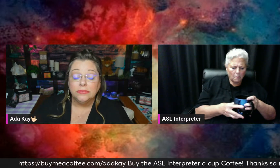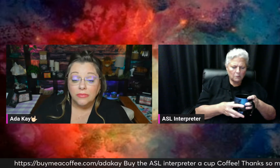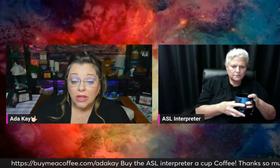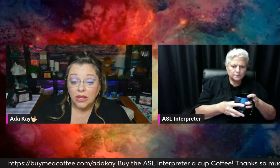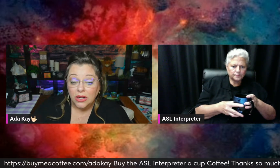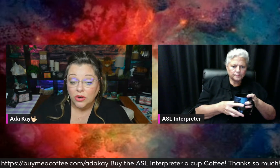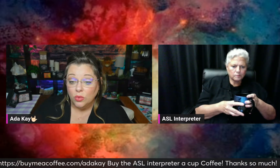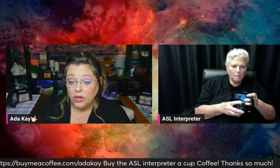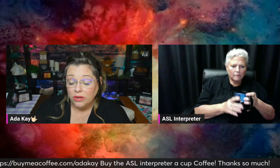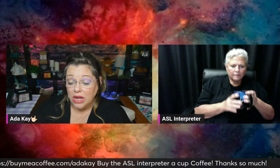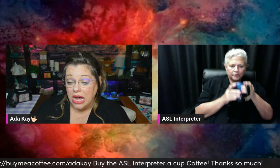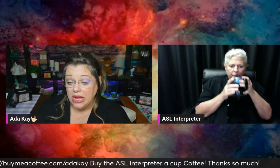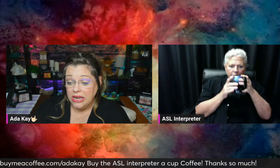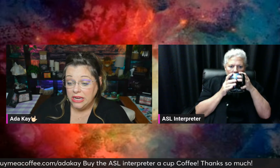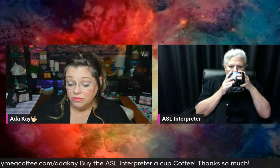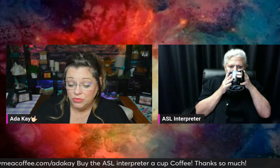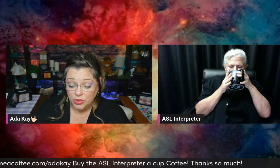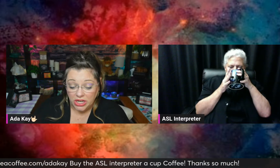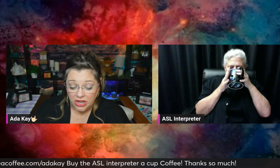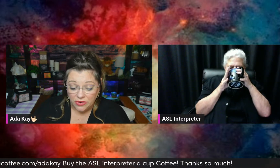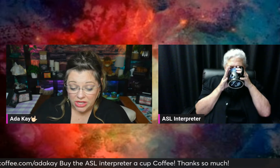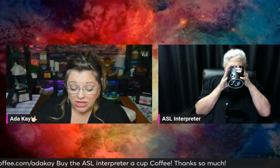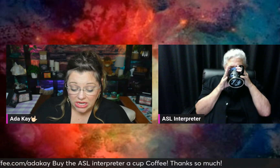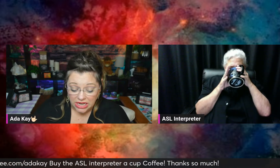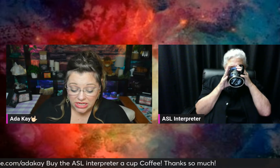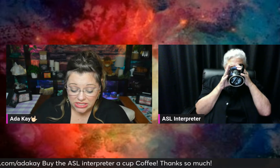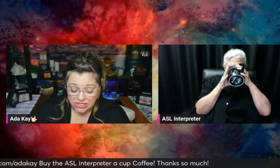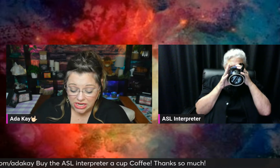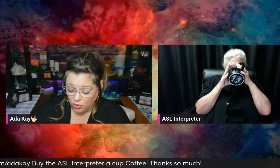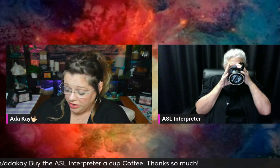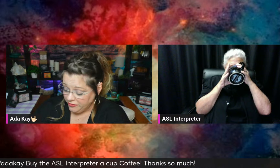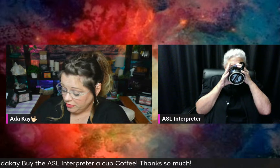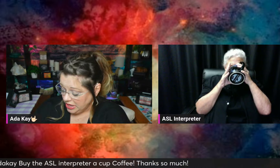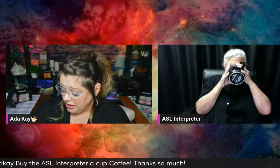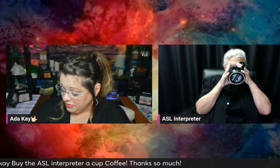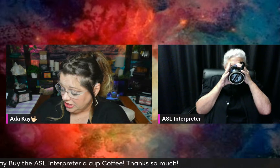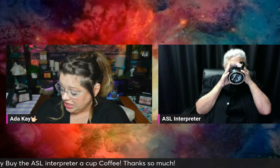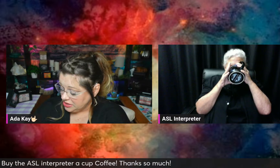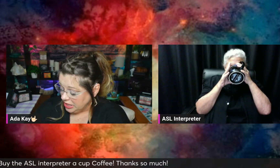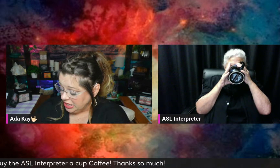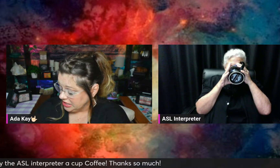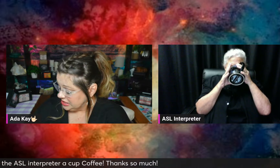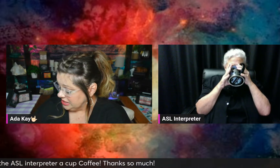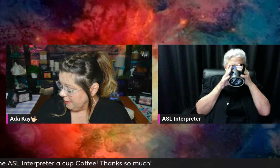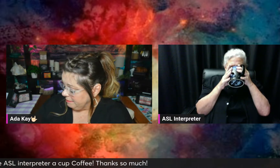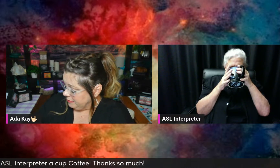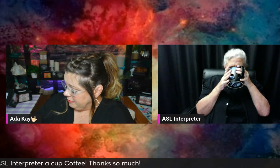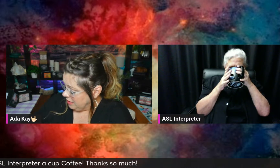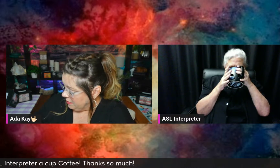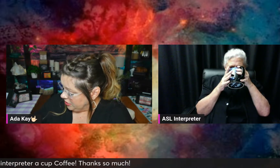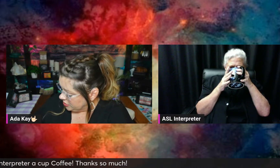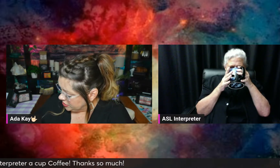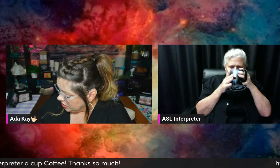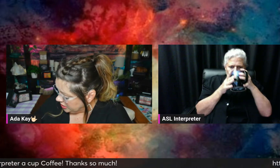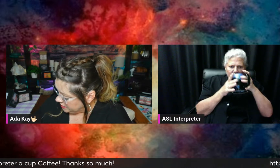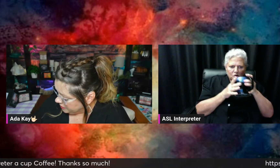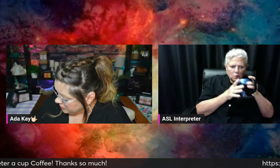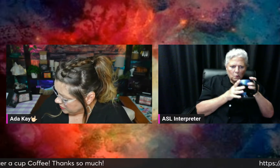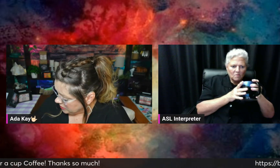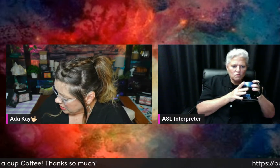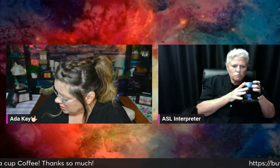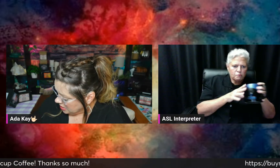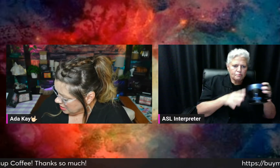So Well, I am doing everything I can to stay away from that, but that's my next step. Yeah. My mother is on